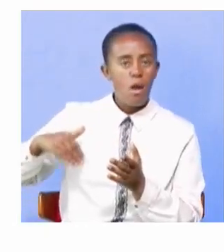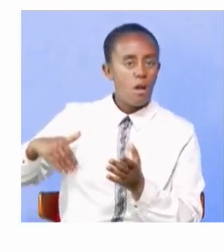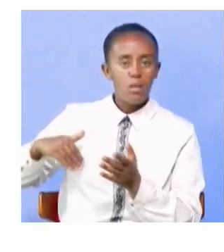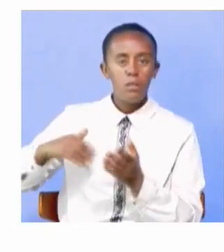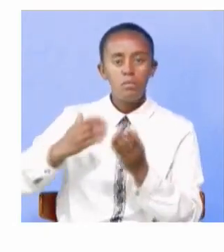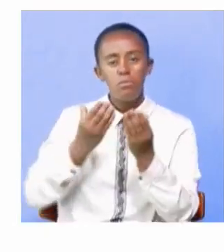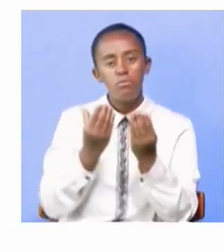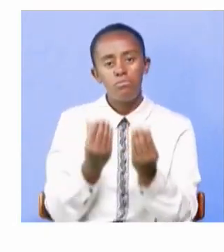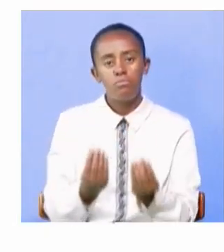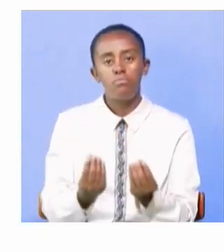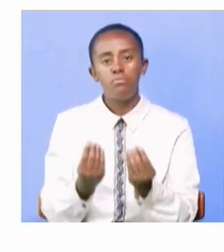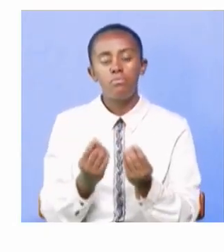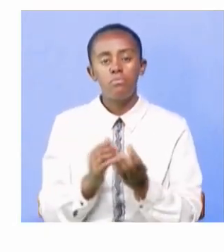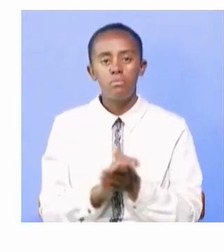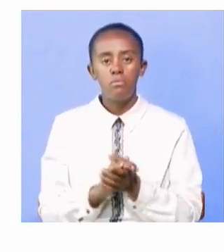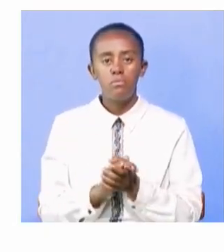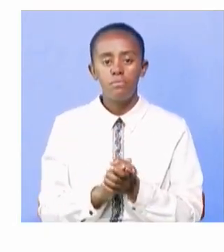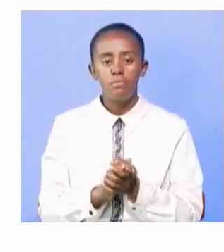lagging,